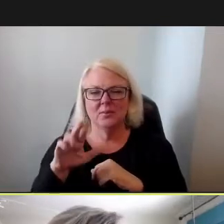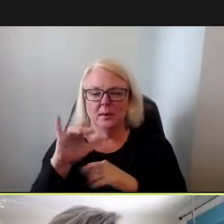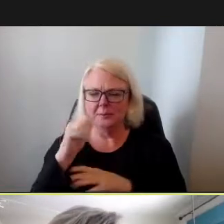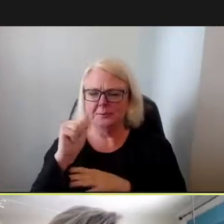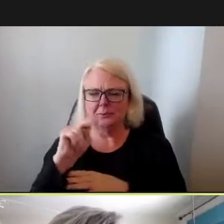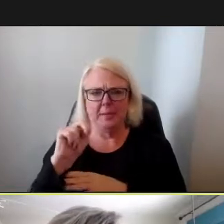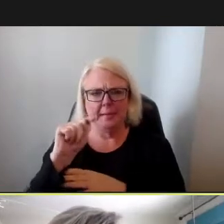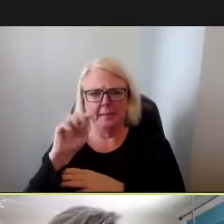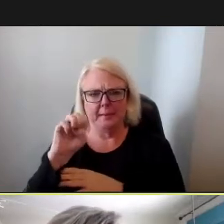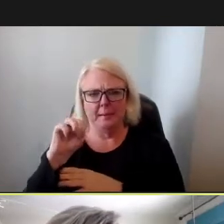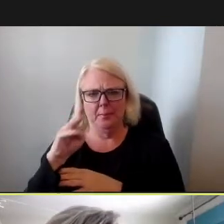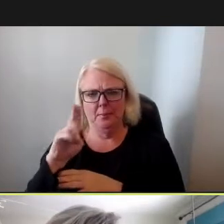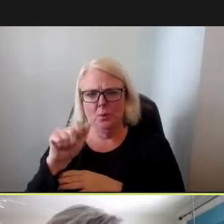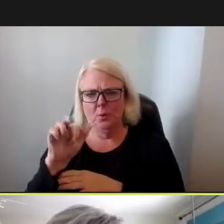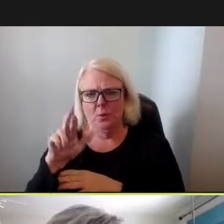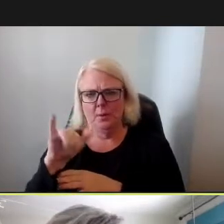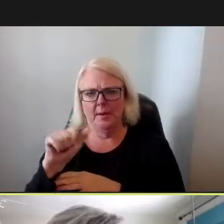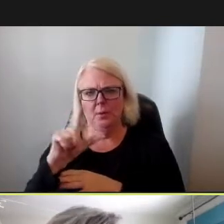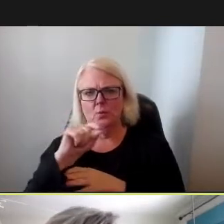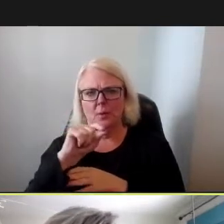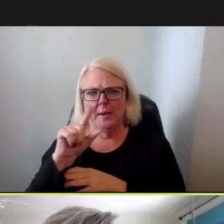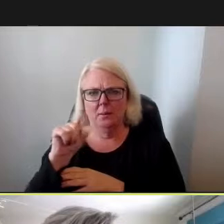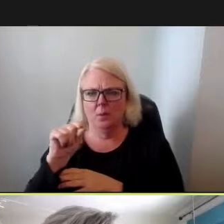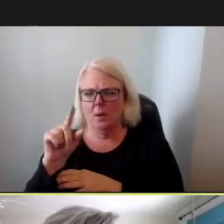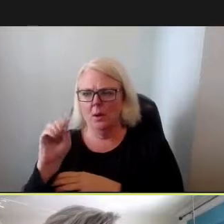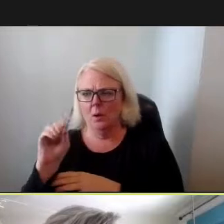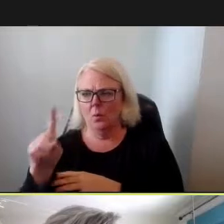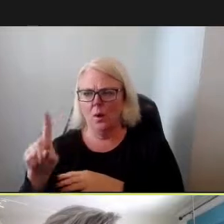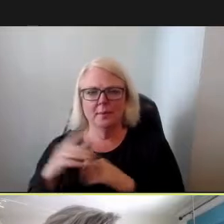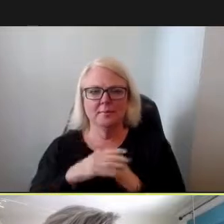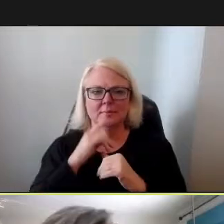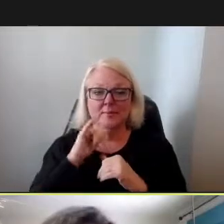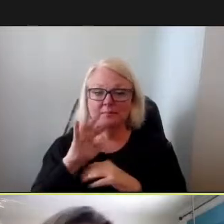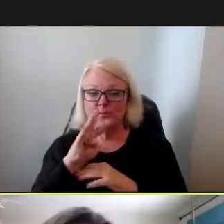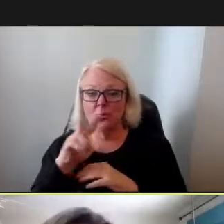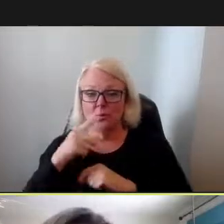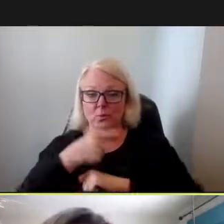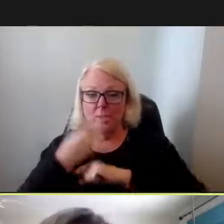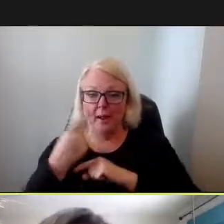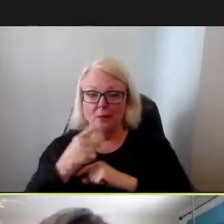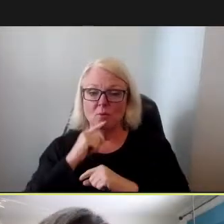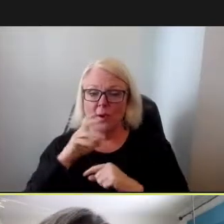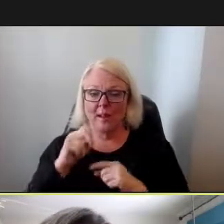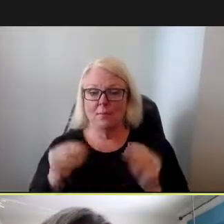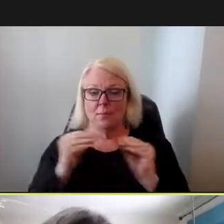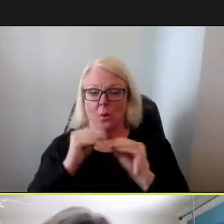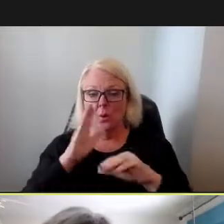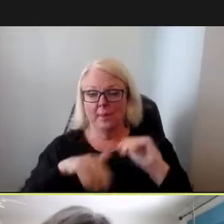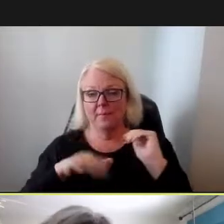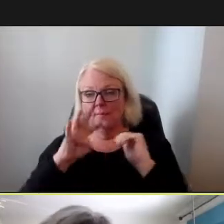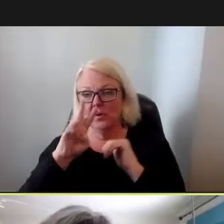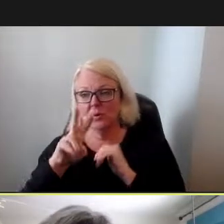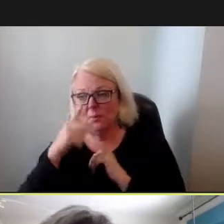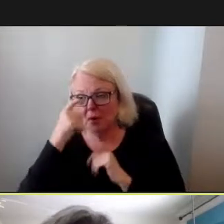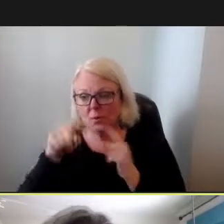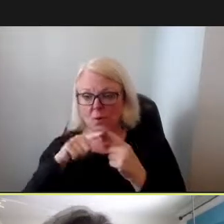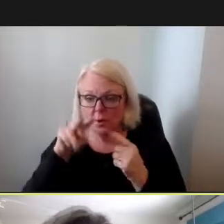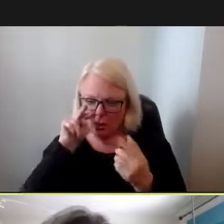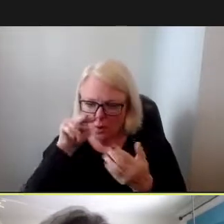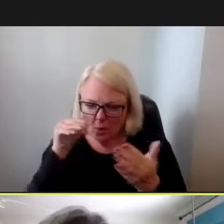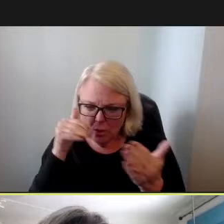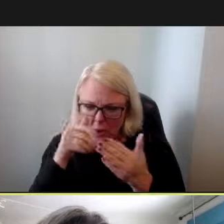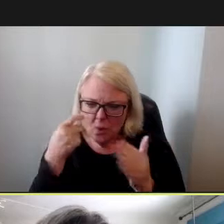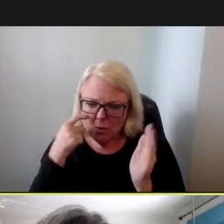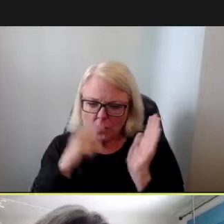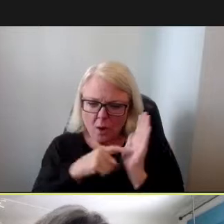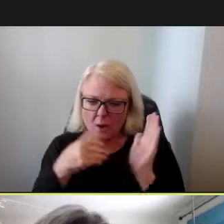Jantemporary 2020-01, with 42 days, but actually even more than 42, because when you look closely, you notice